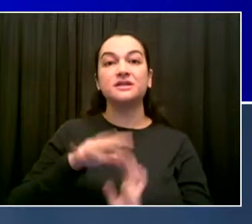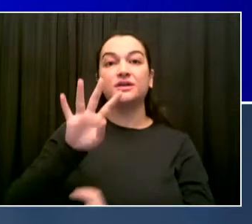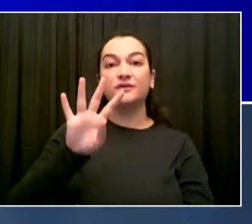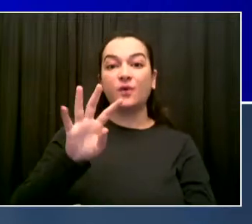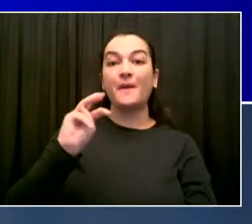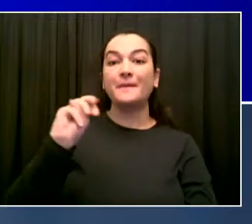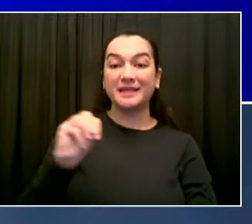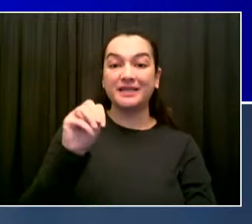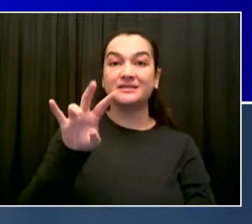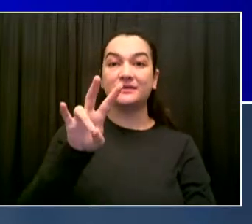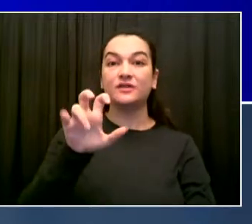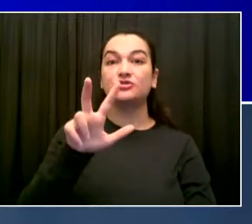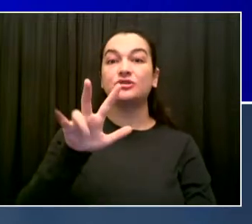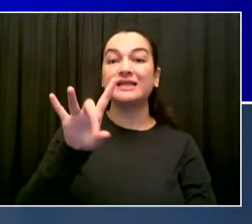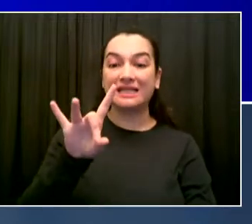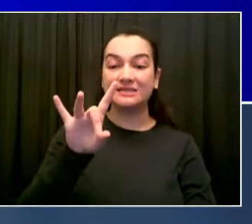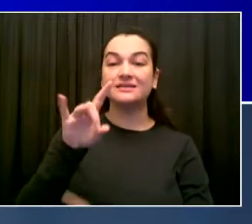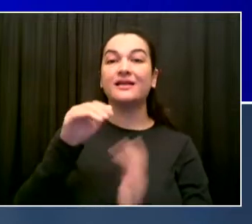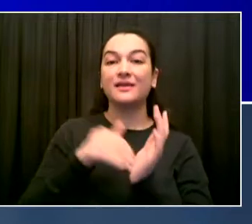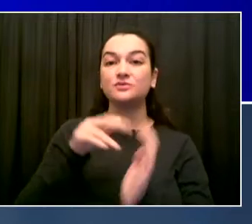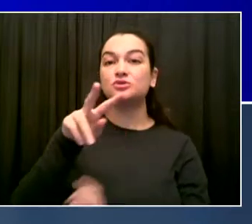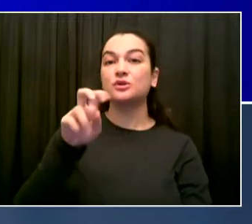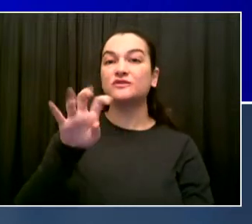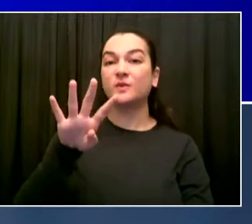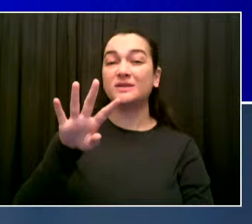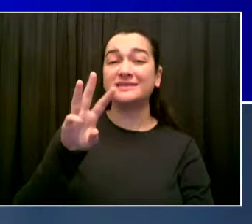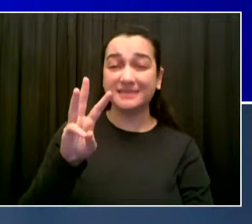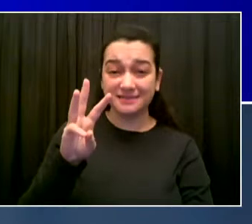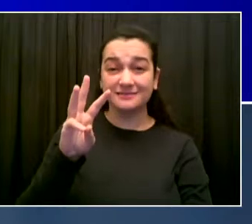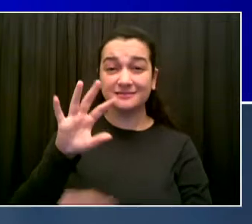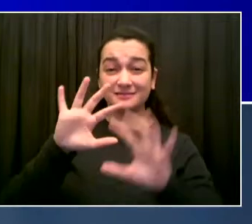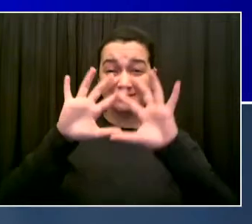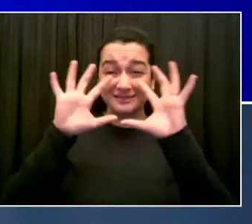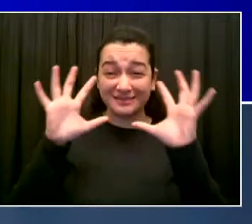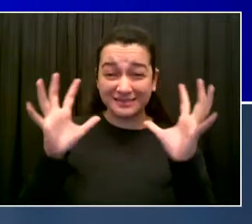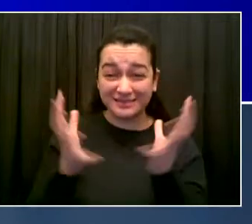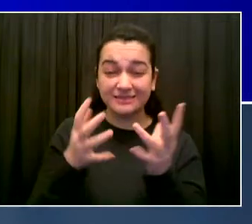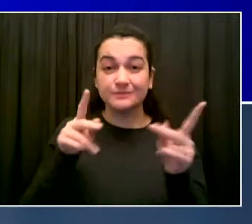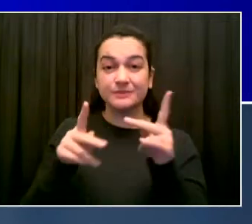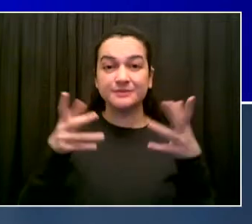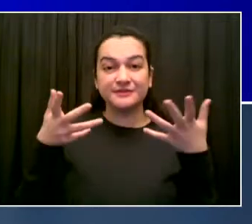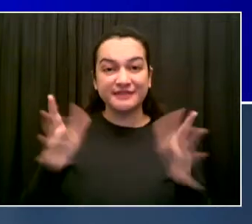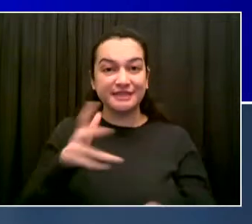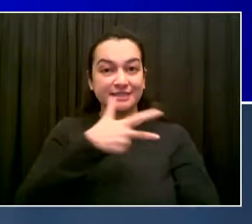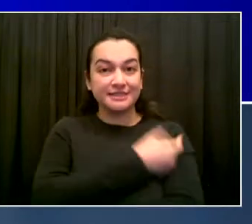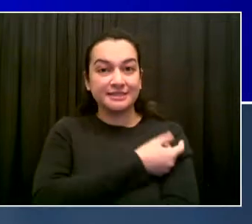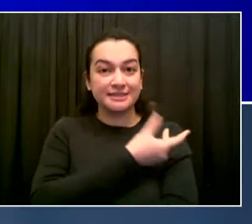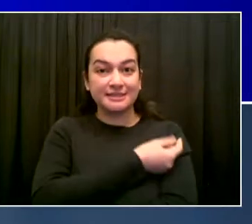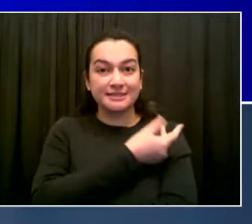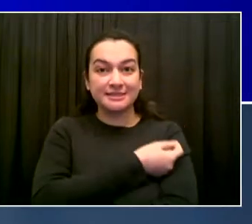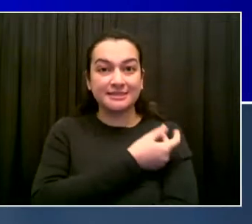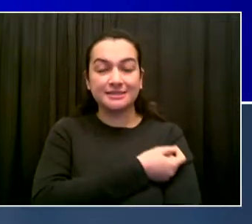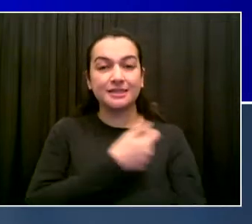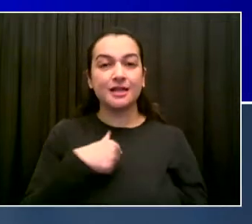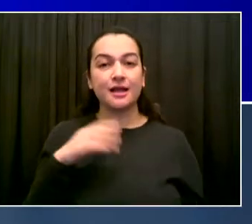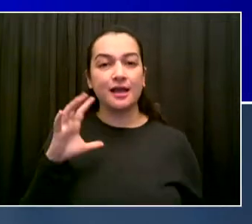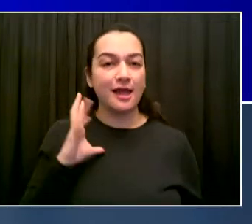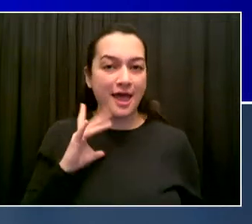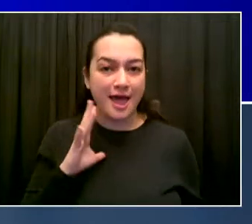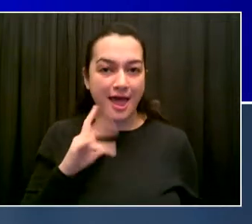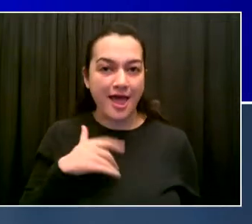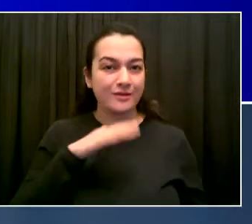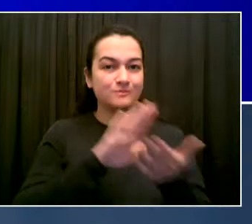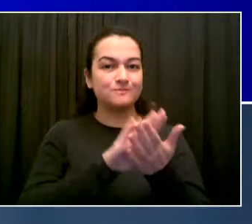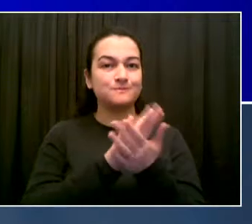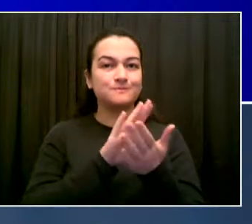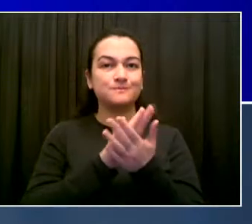4,738,246 doses since the beginning of the vaccination effort. More doses than there are people